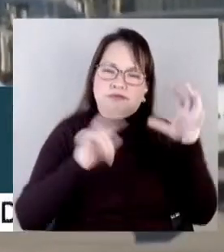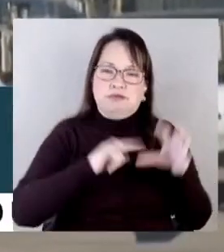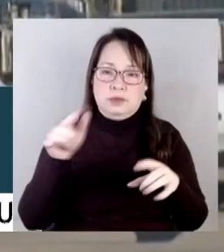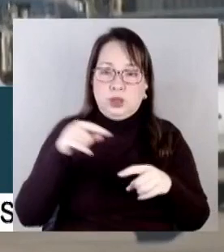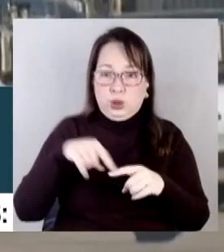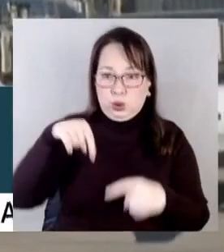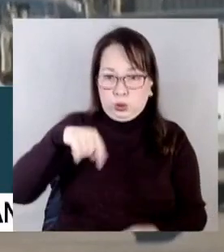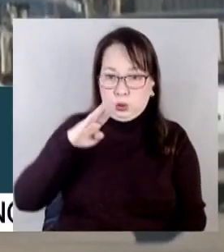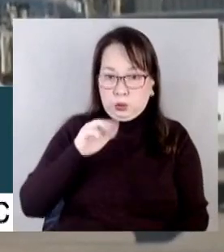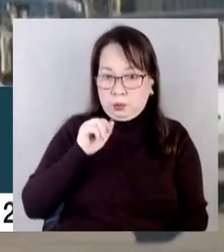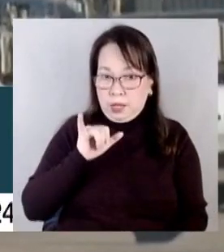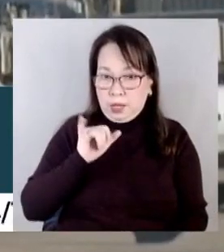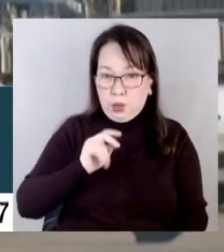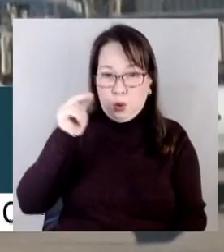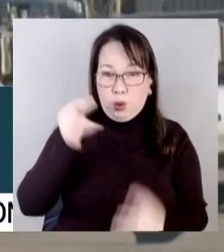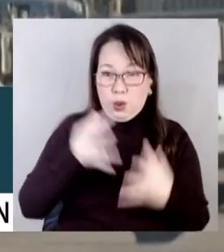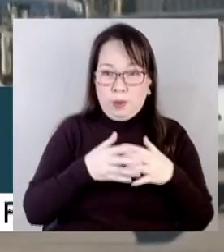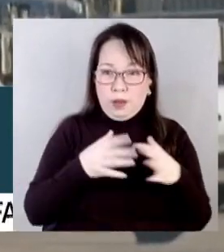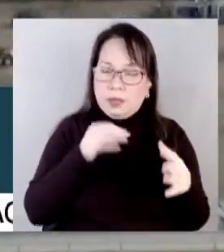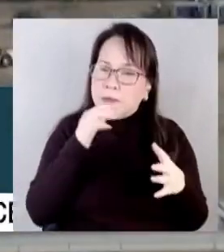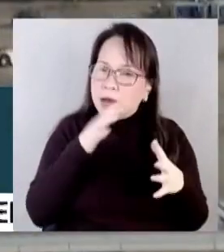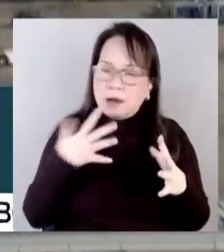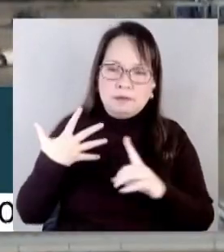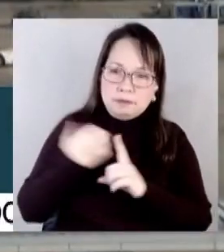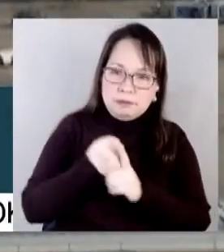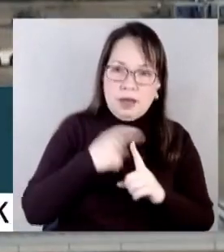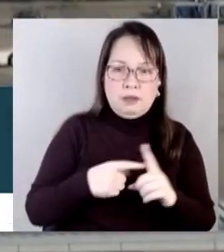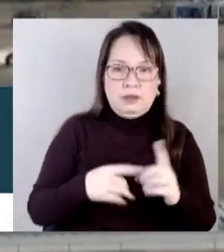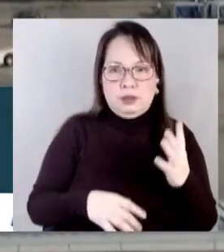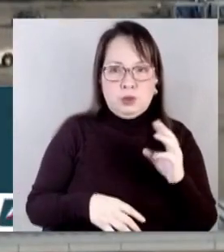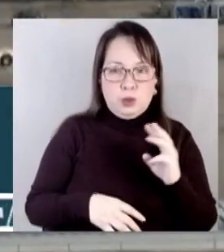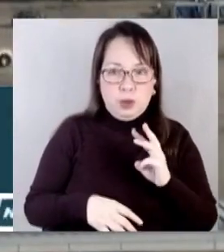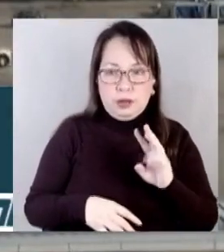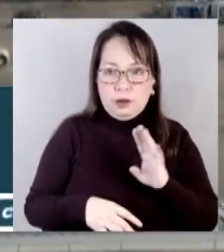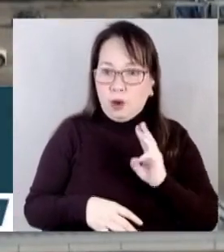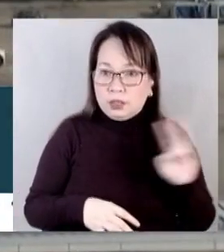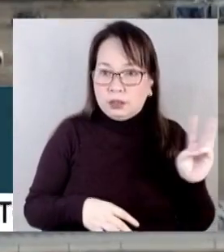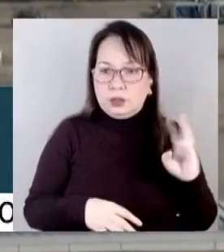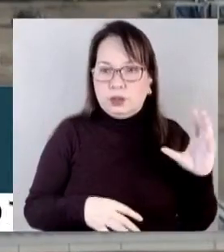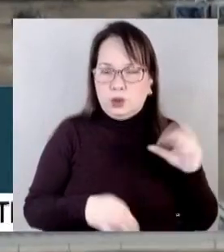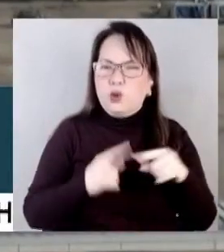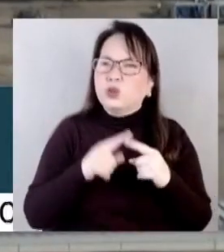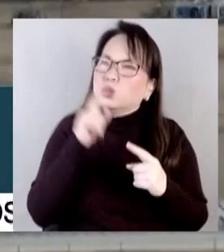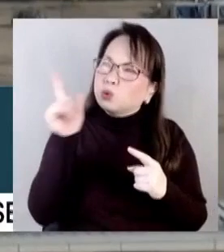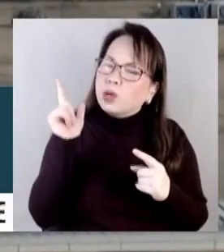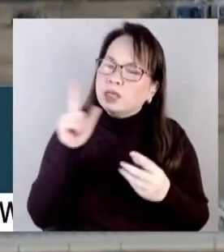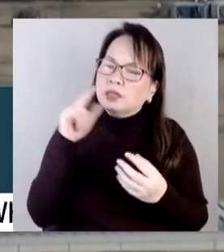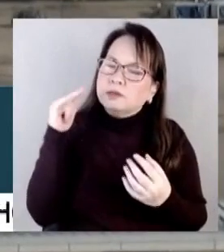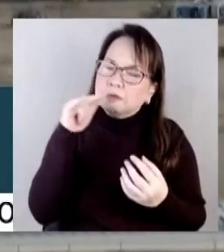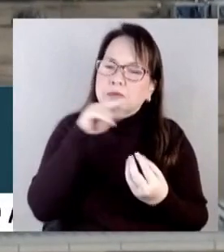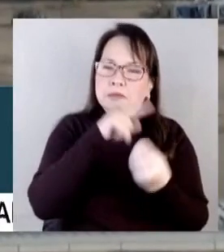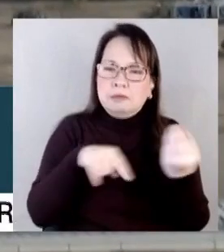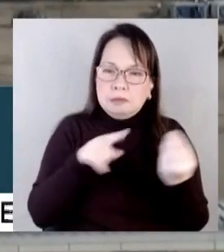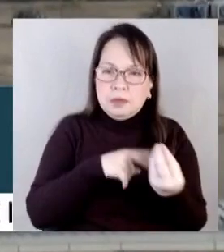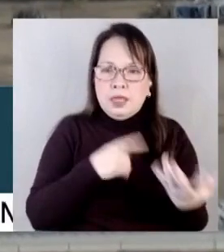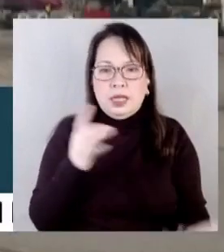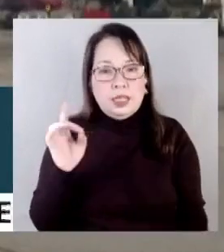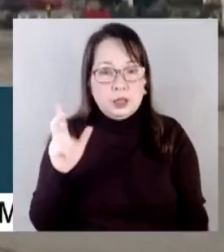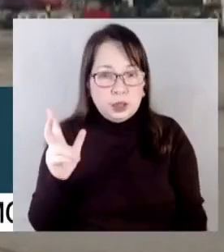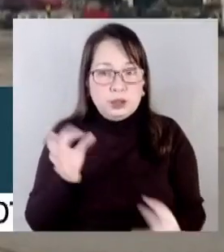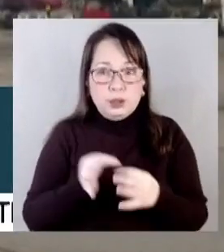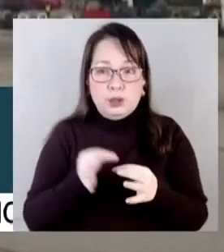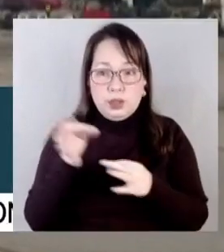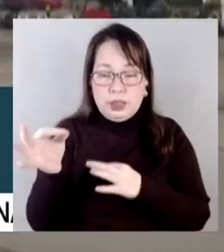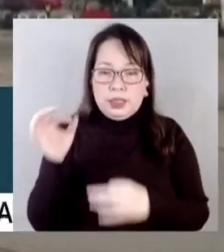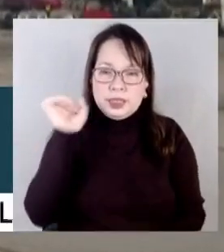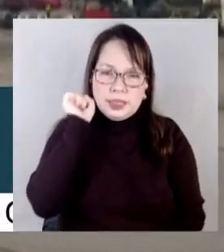Area, it did not seem to have much of an impact on the West Coast, as only about 20 flights got canceled and 83 were delayed in SFO.